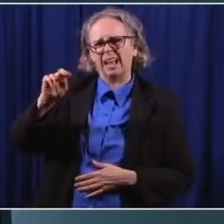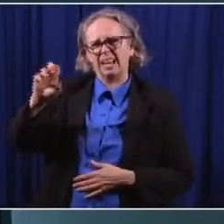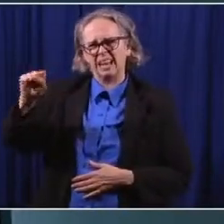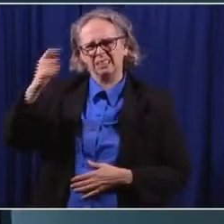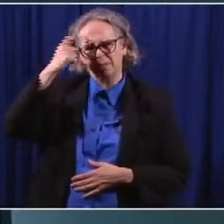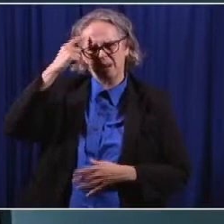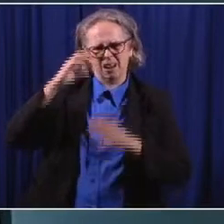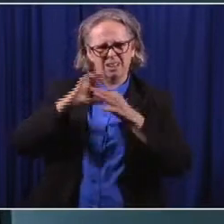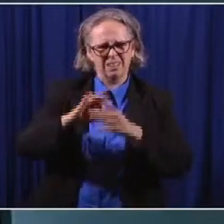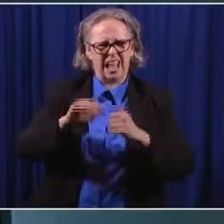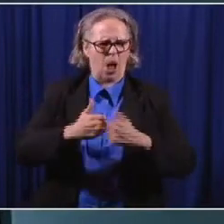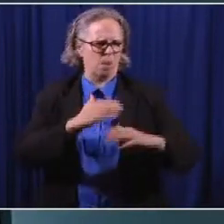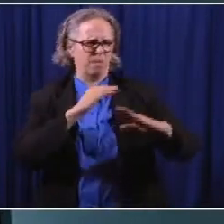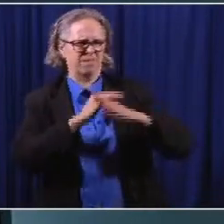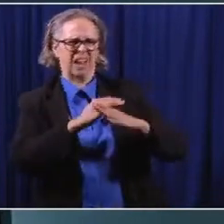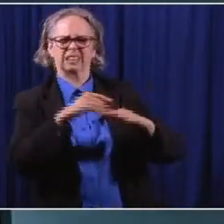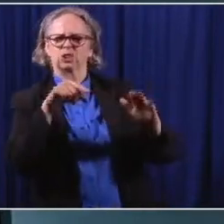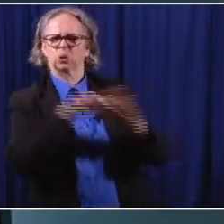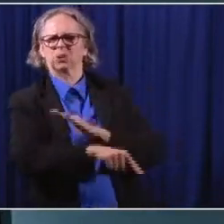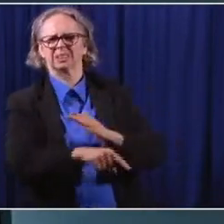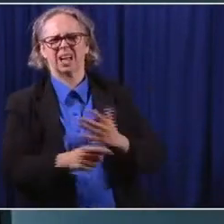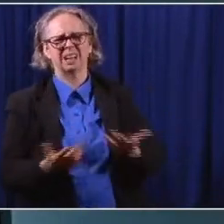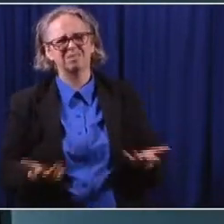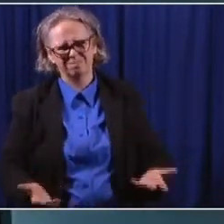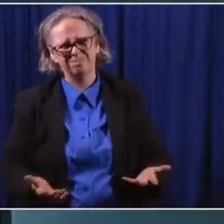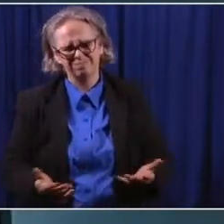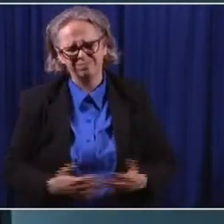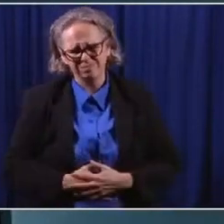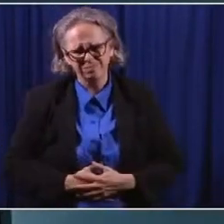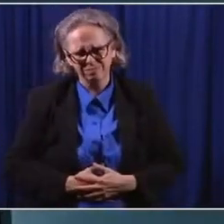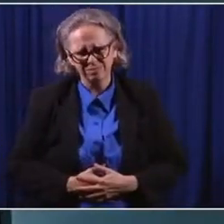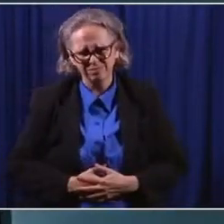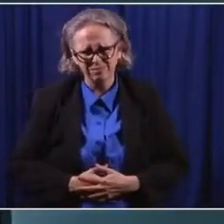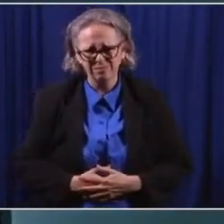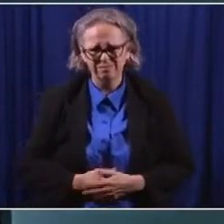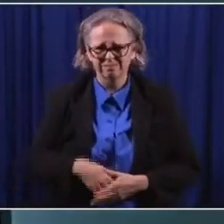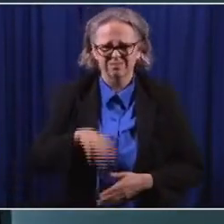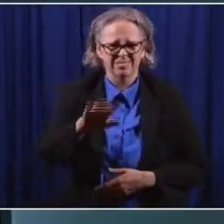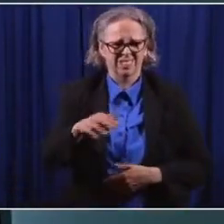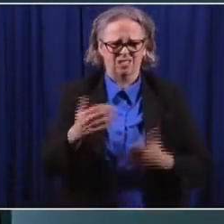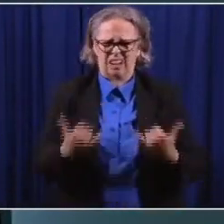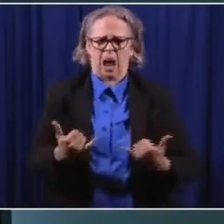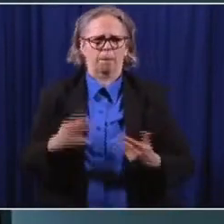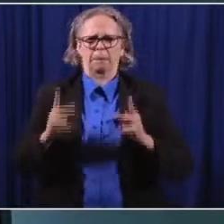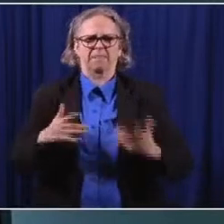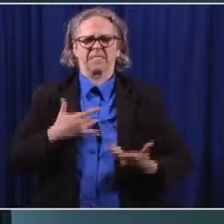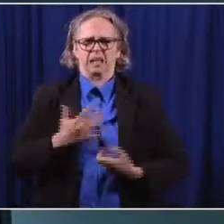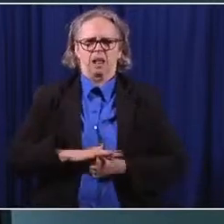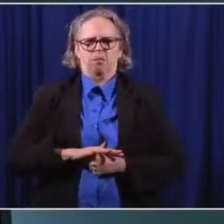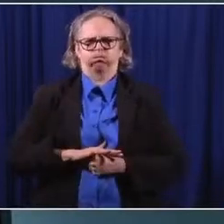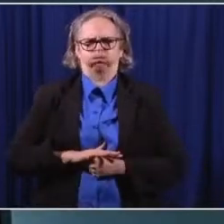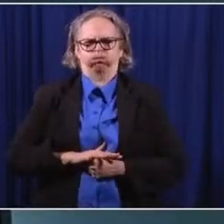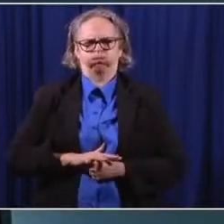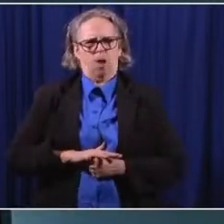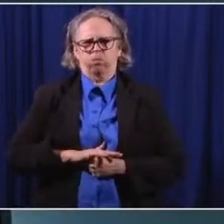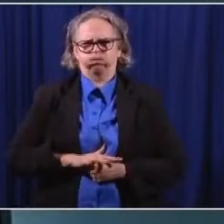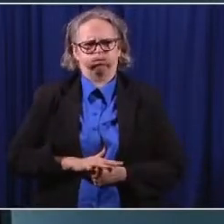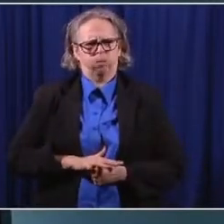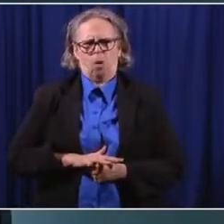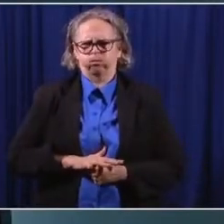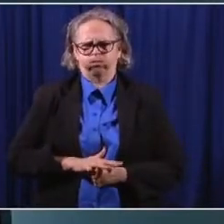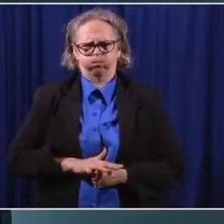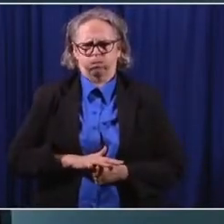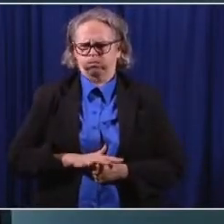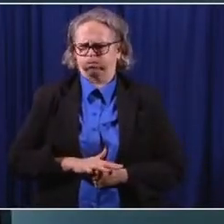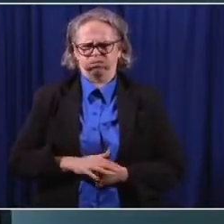quickly, these are really stressful times, and people are definitely feeling it. And the message we want